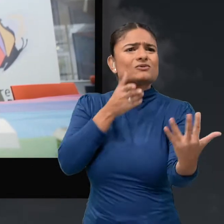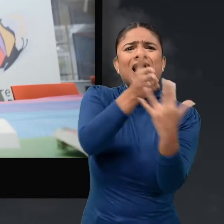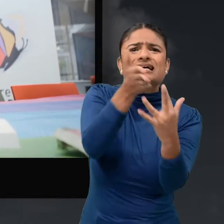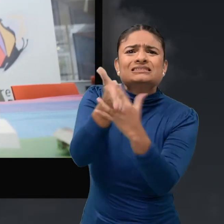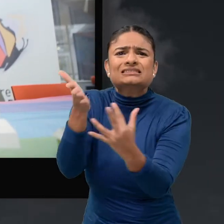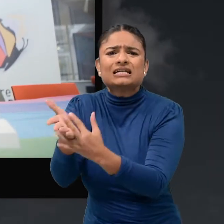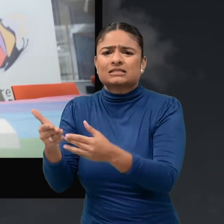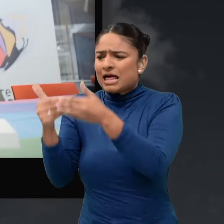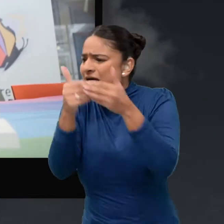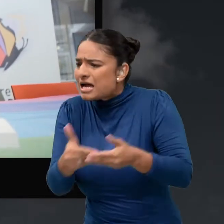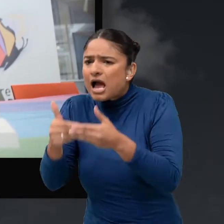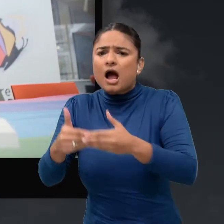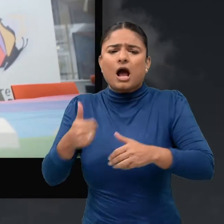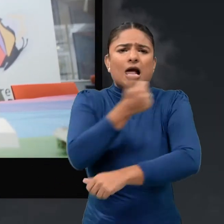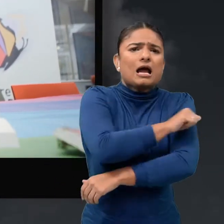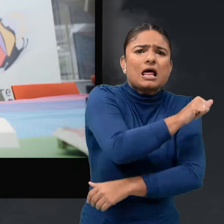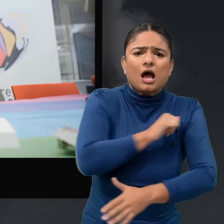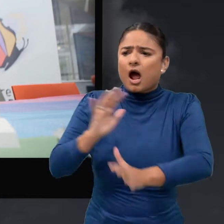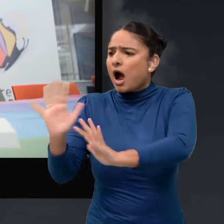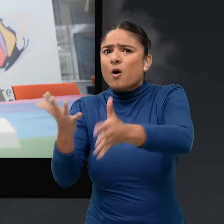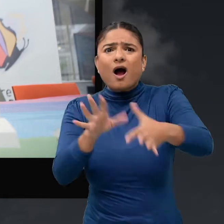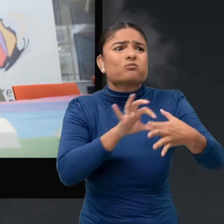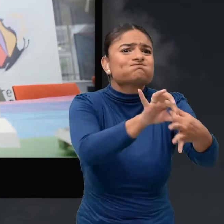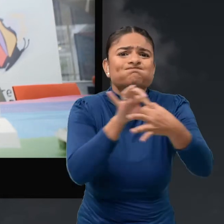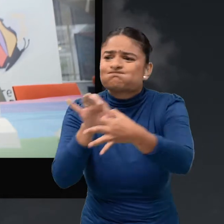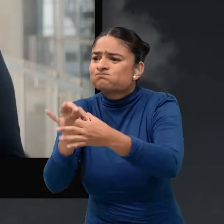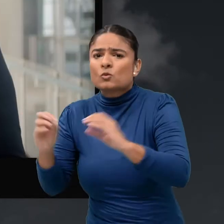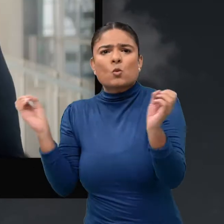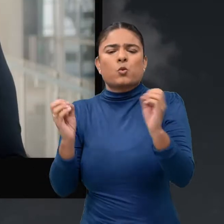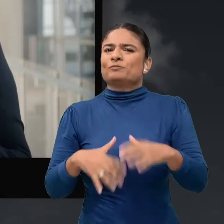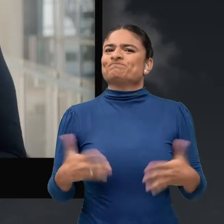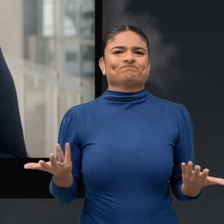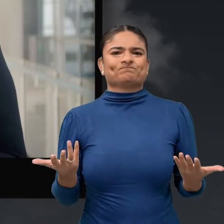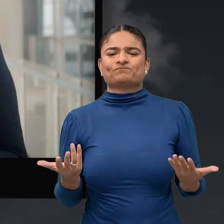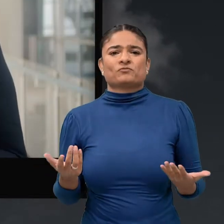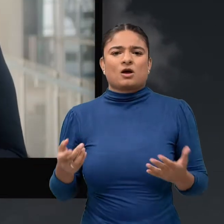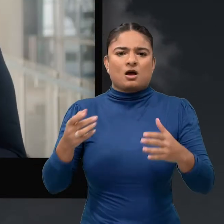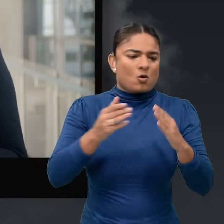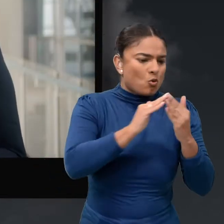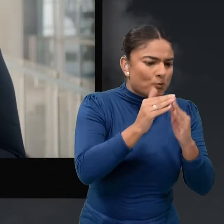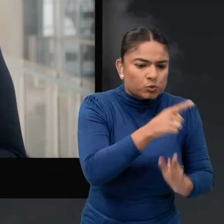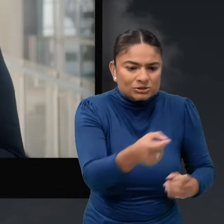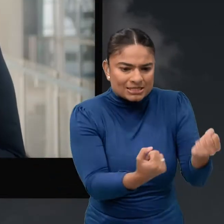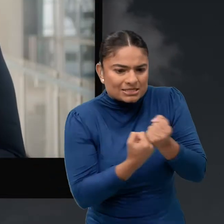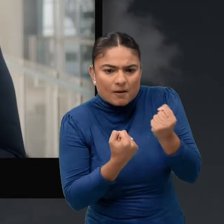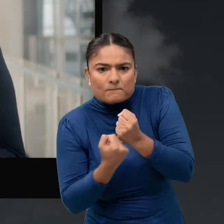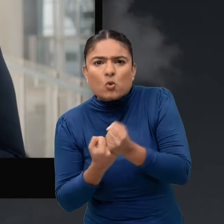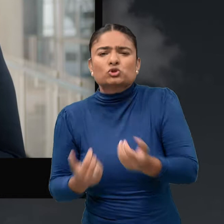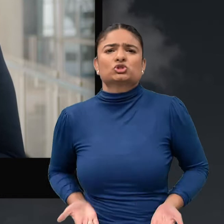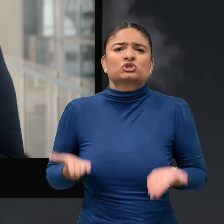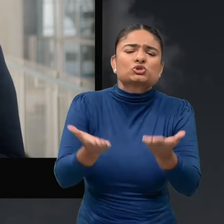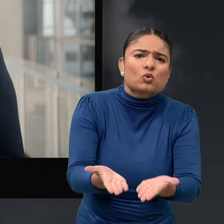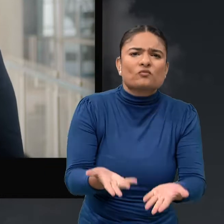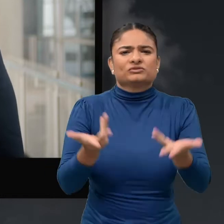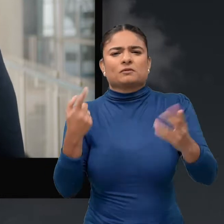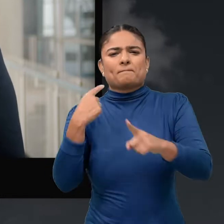they could no longer have access to health care, which is all sort of related to the lack of